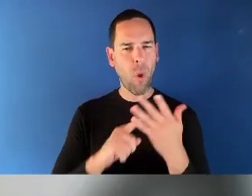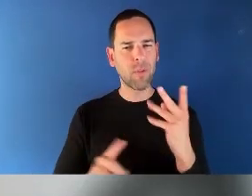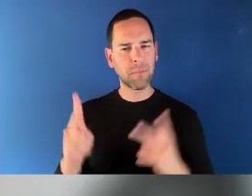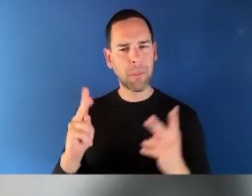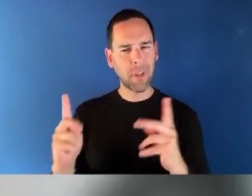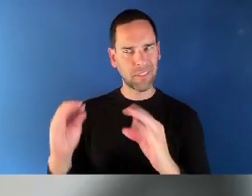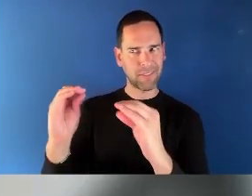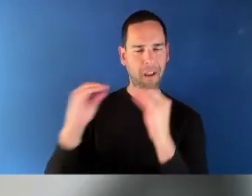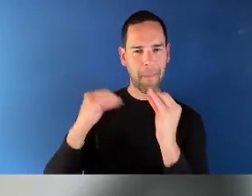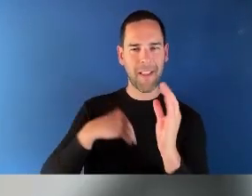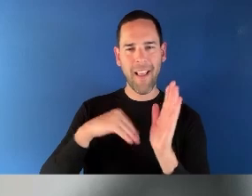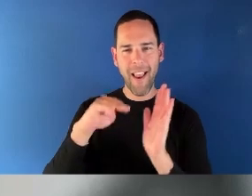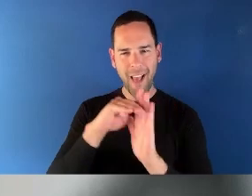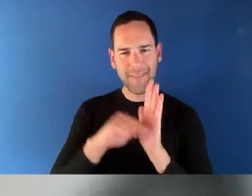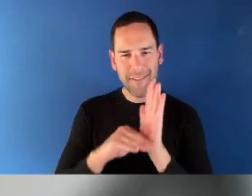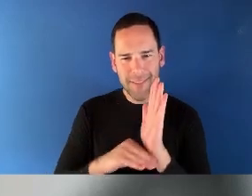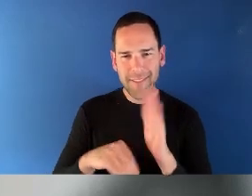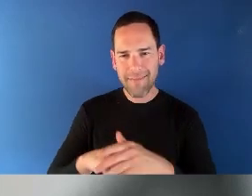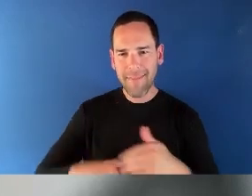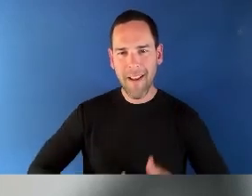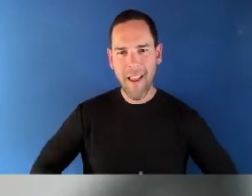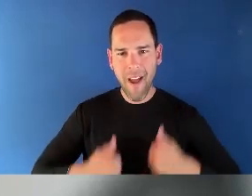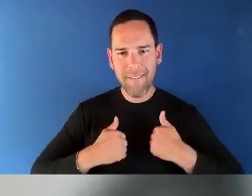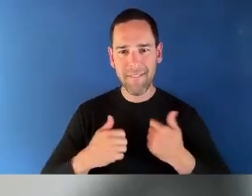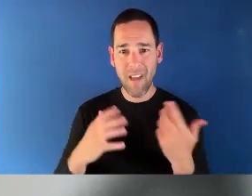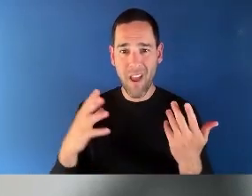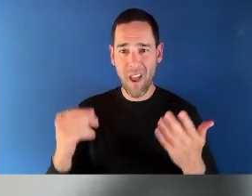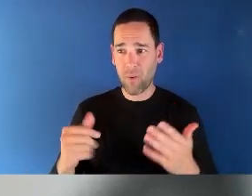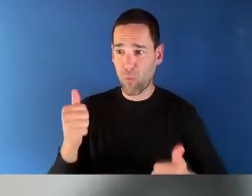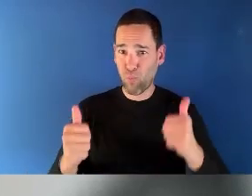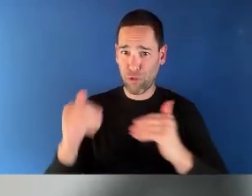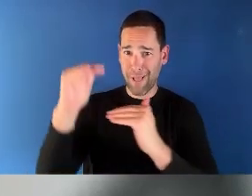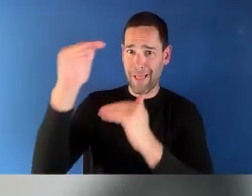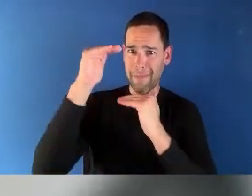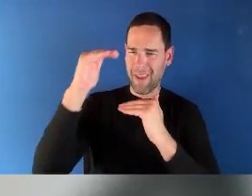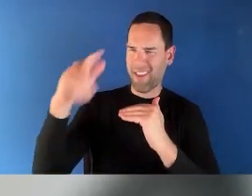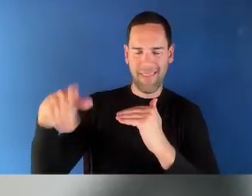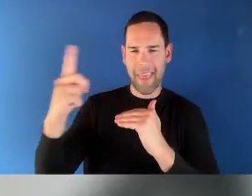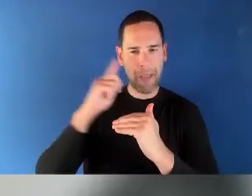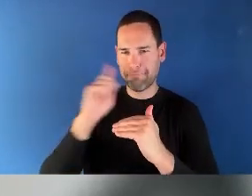me and the limits that they took off of me.